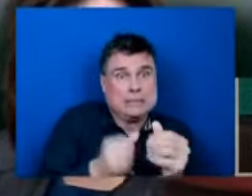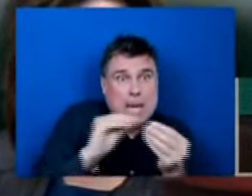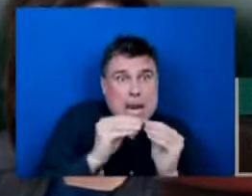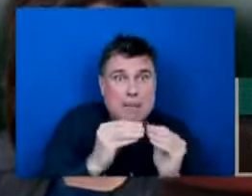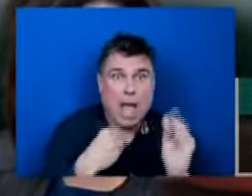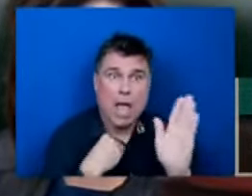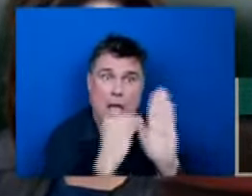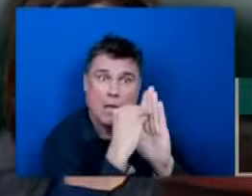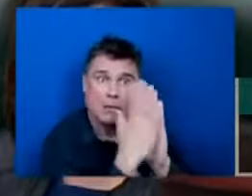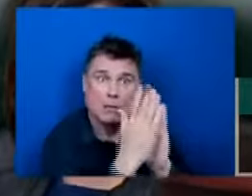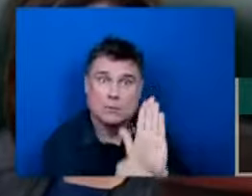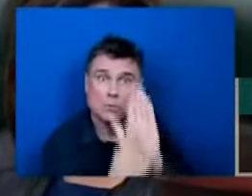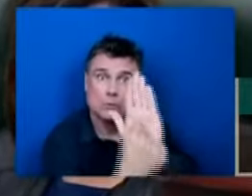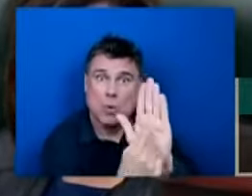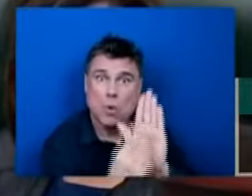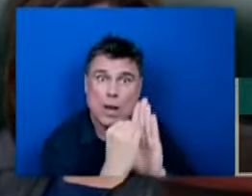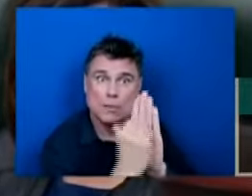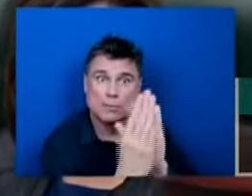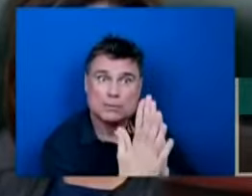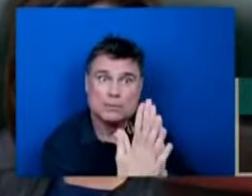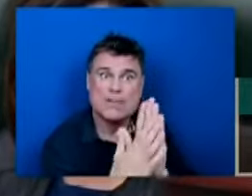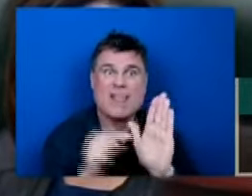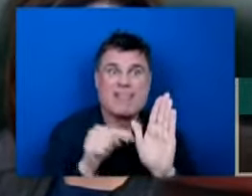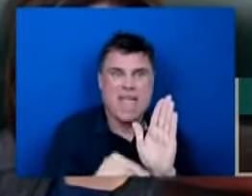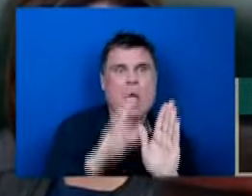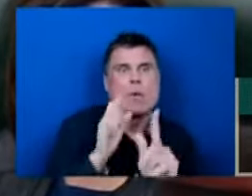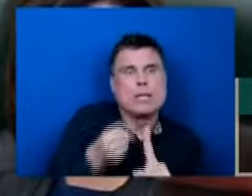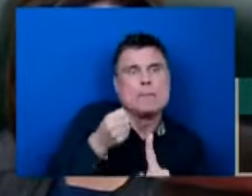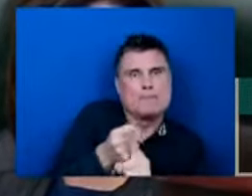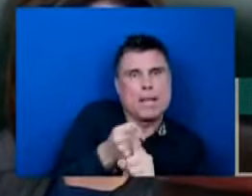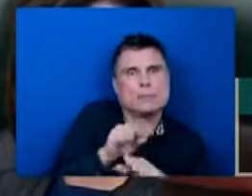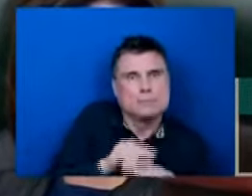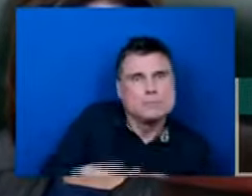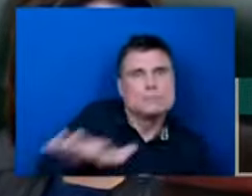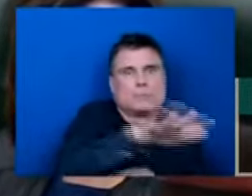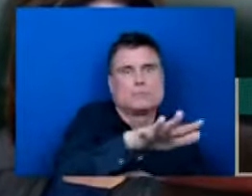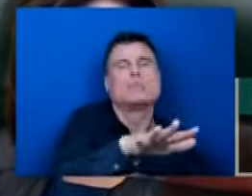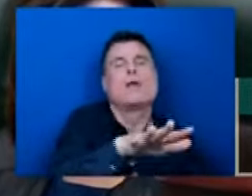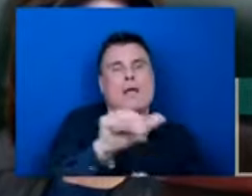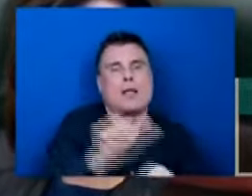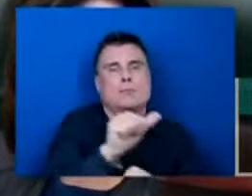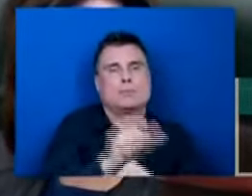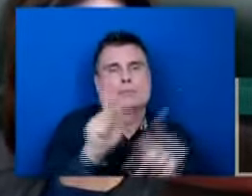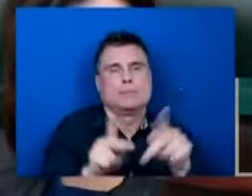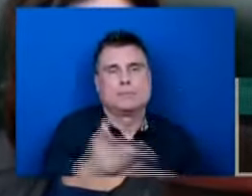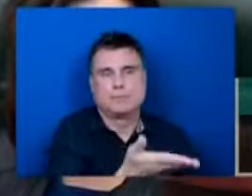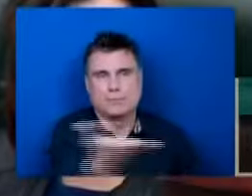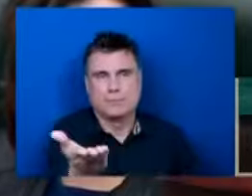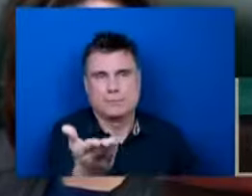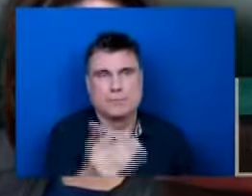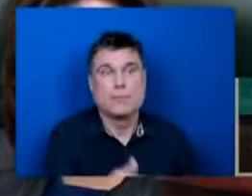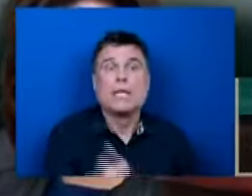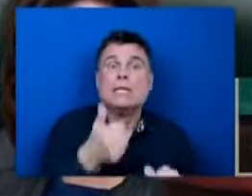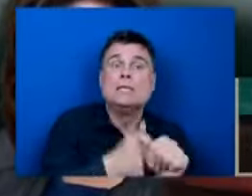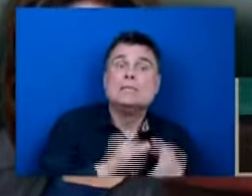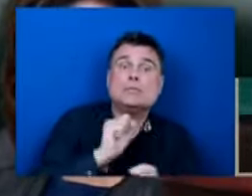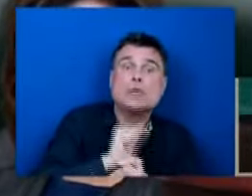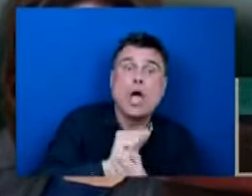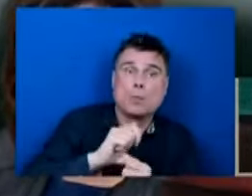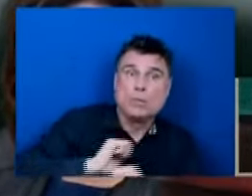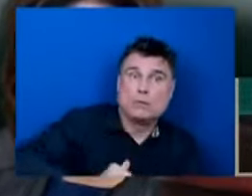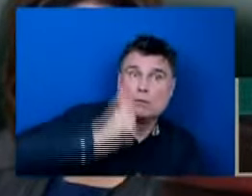of an Albertan. Mr. Speaker, behind every job created is dignity and independence for an Albertan.